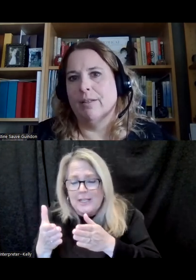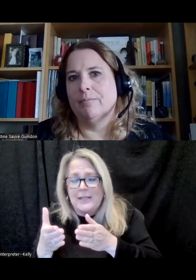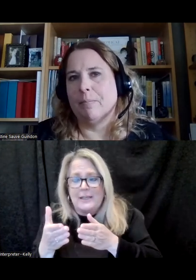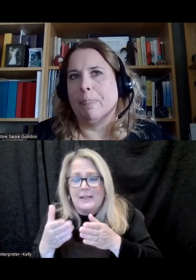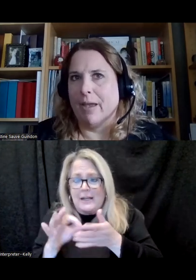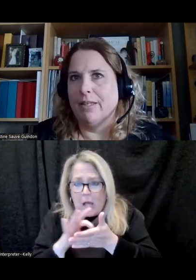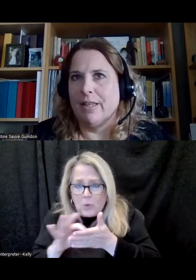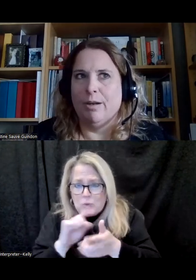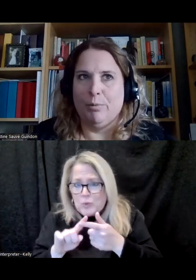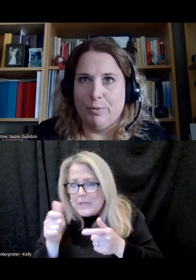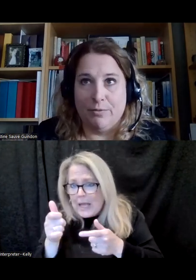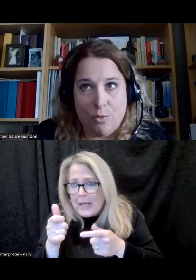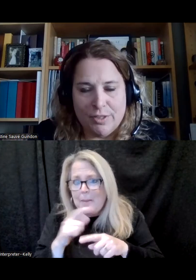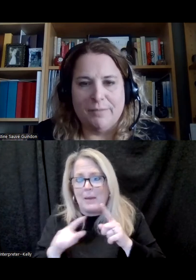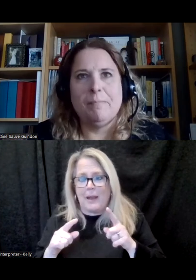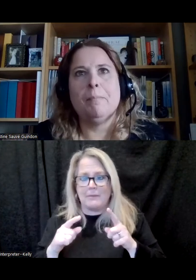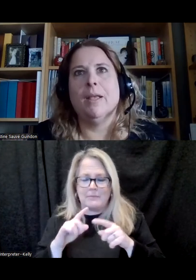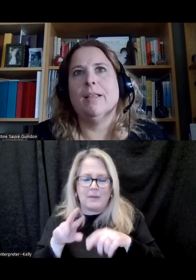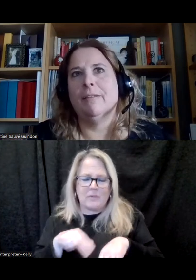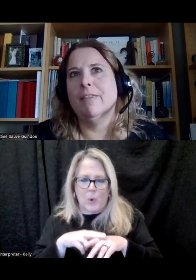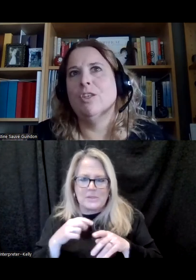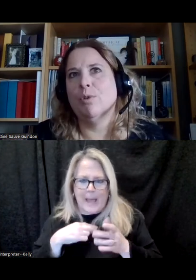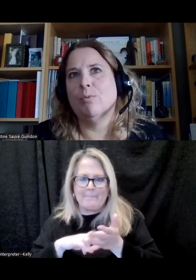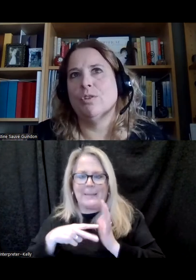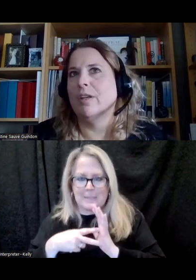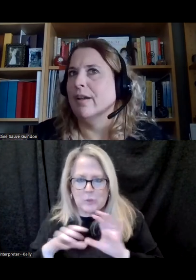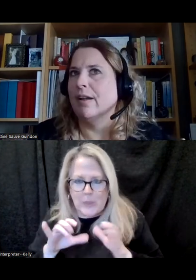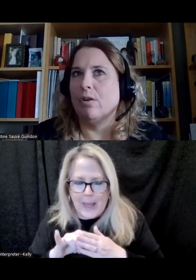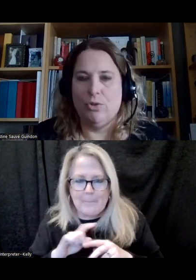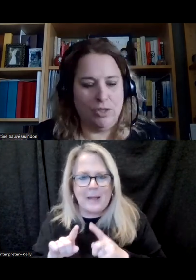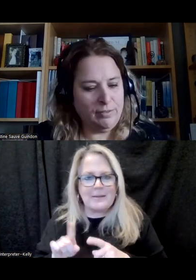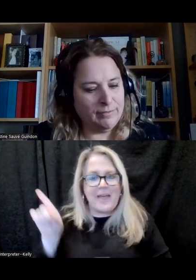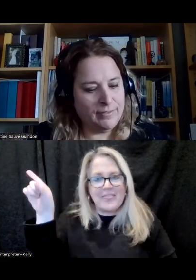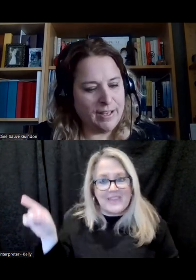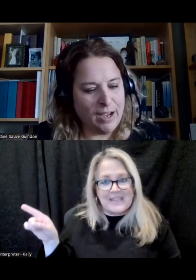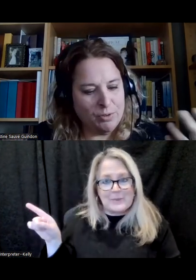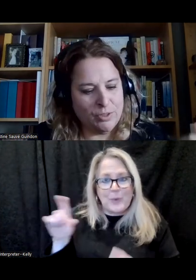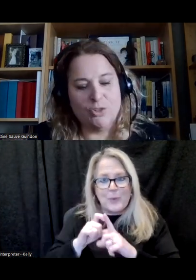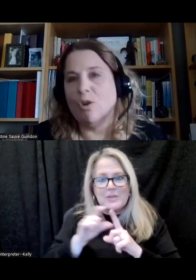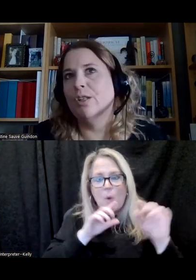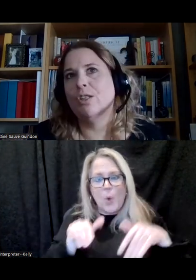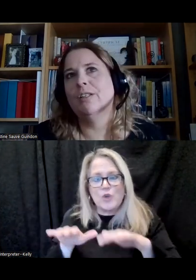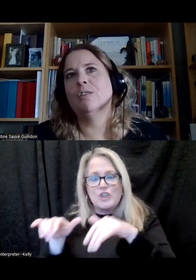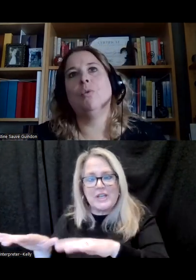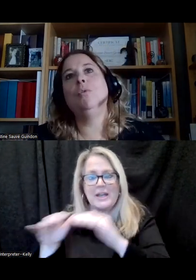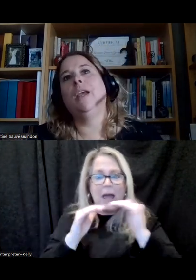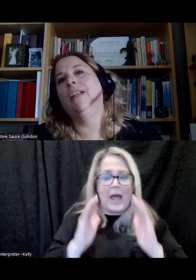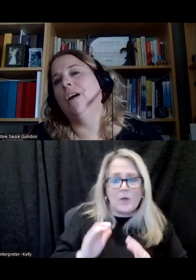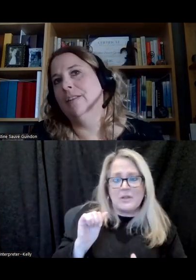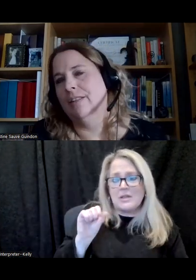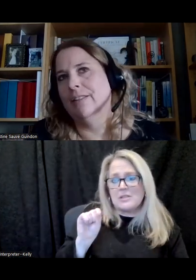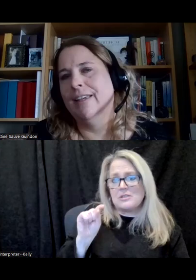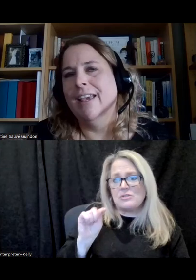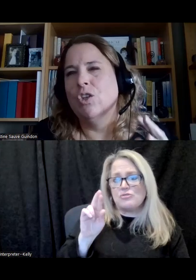But I did that on purpose, of course. But these were the words: ocean, house, astrology, spoon,